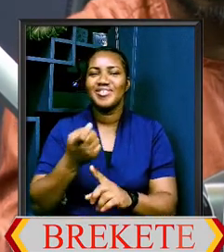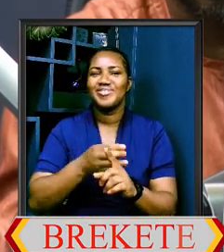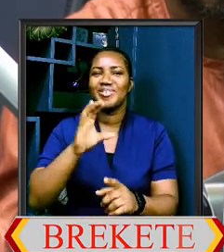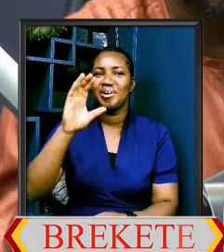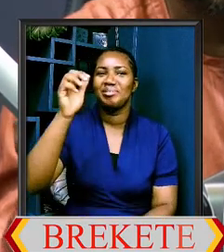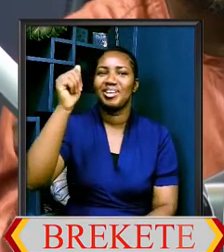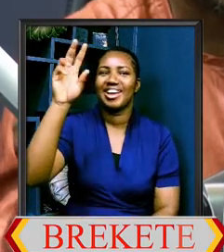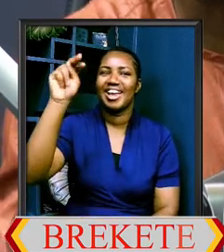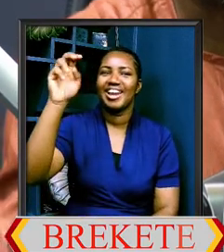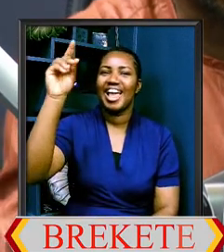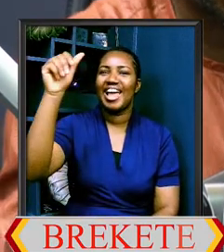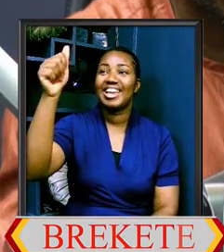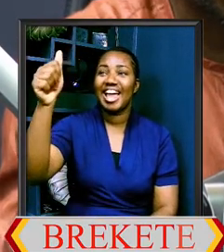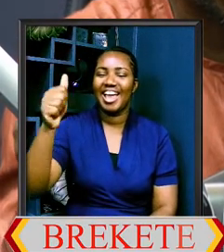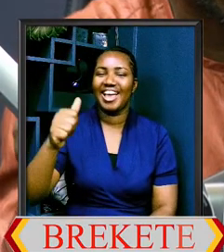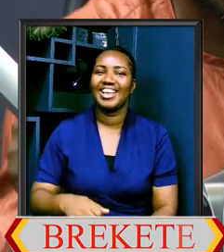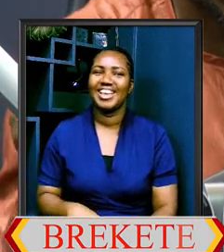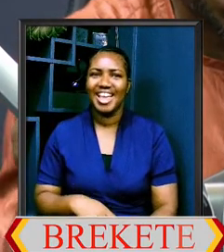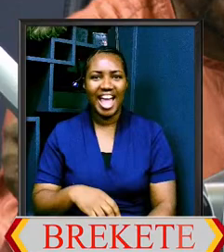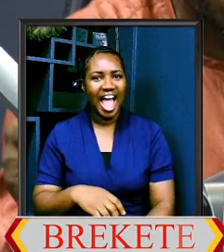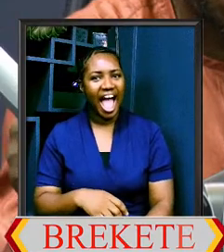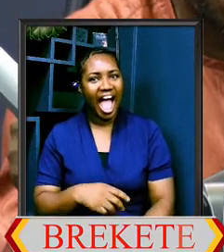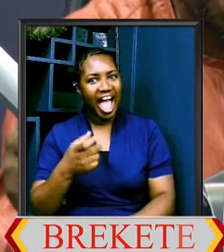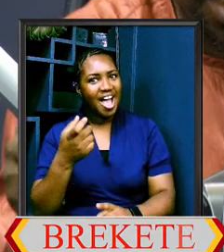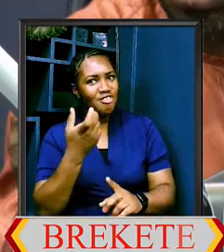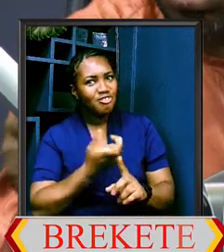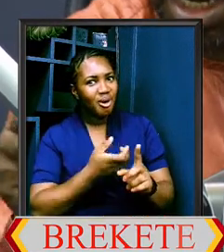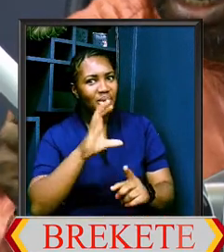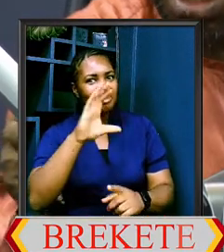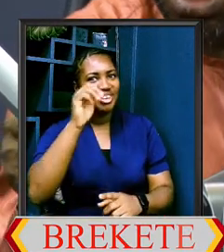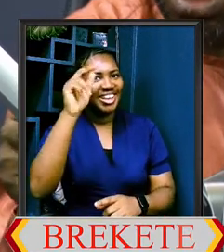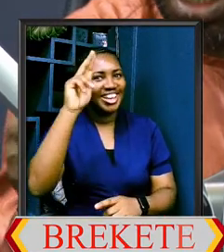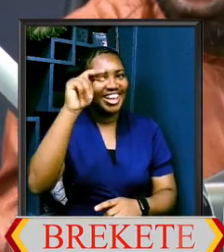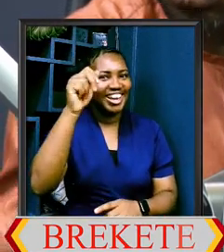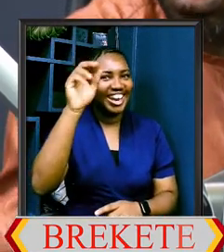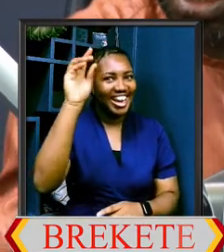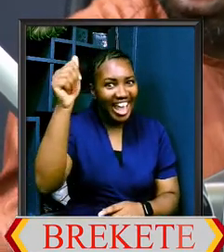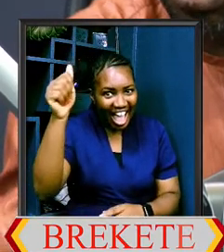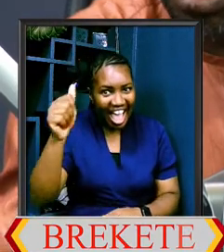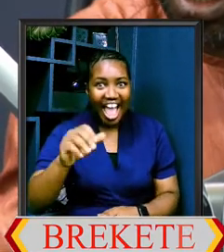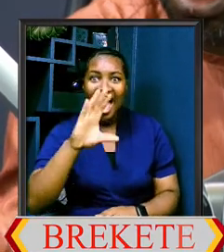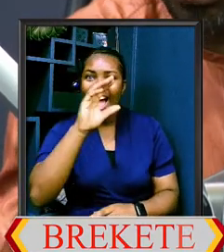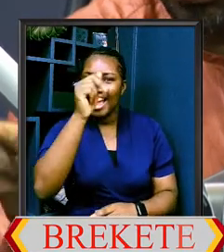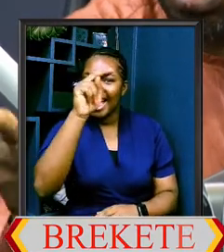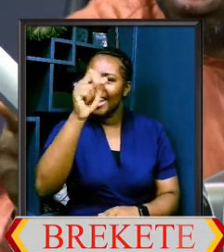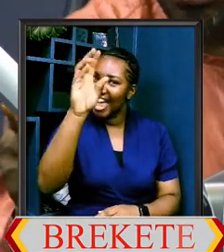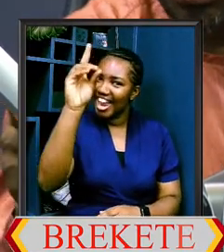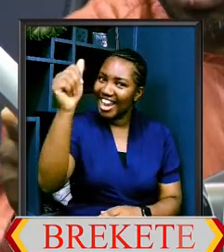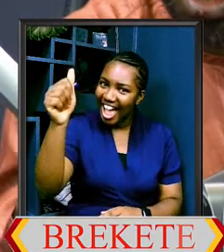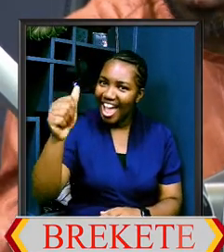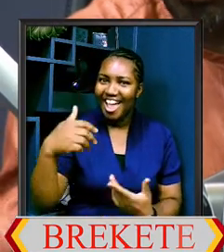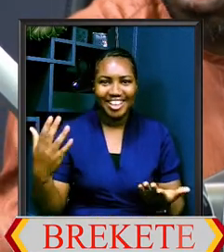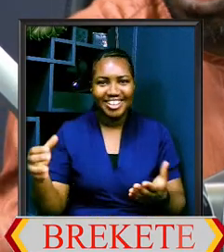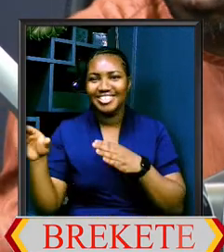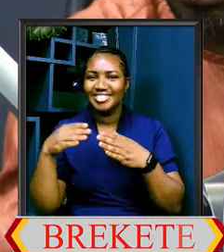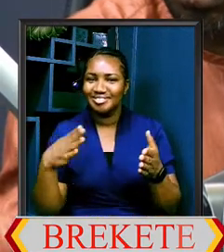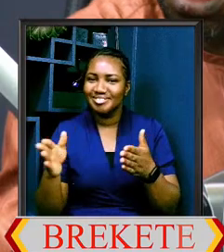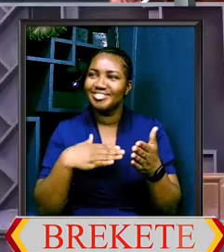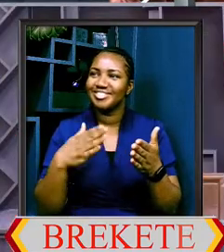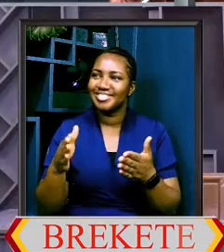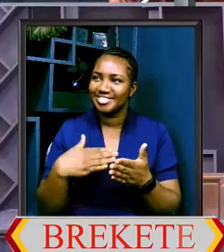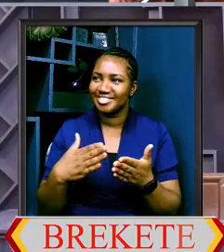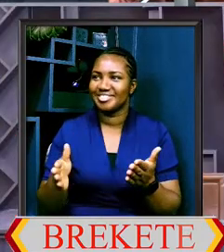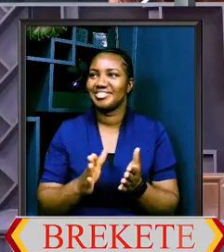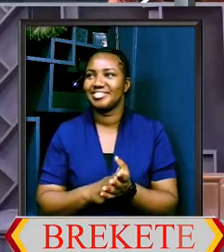Okada ticket? Yes, sir. Canada? Yes, sir. Canada? Yes, sir. Canada? Yes, sir. Canada? Yes, sir. Canada? Yes, sir. Canada? Yes,